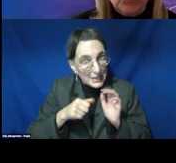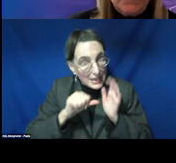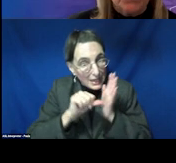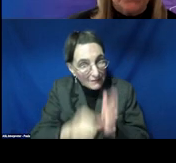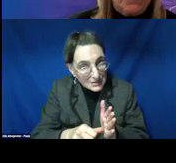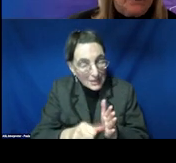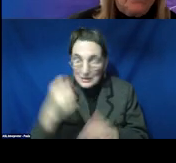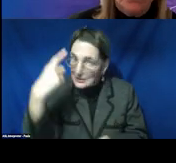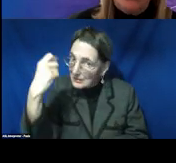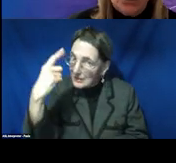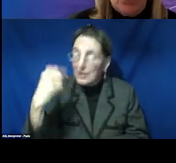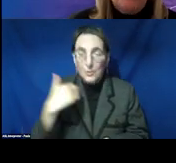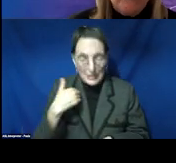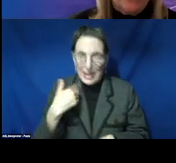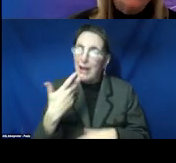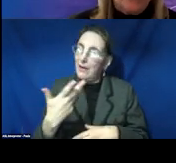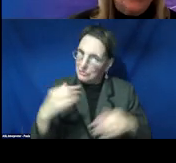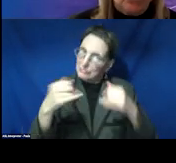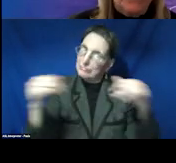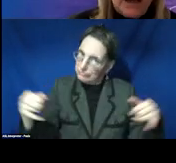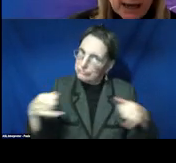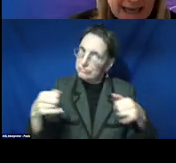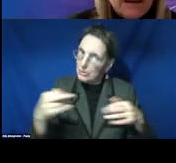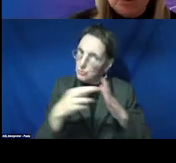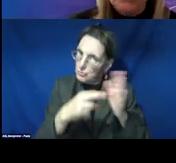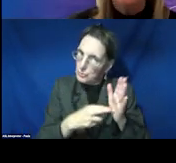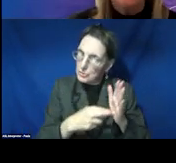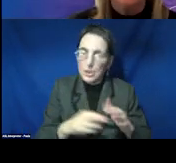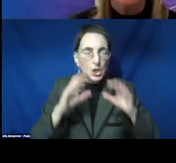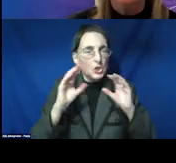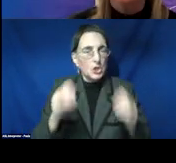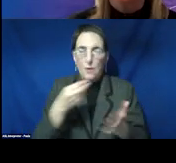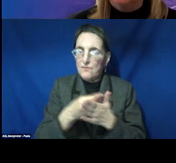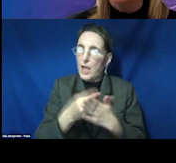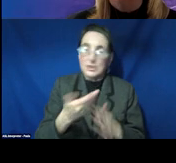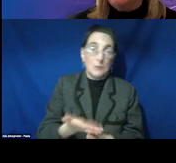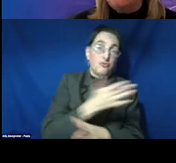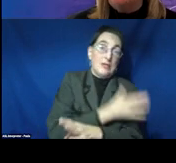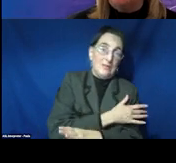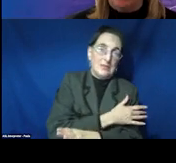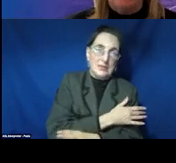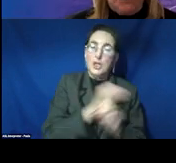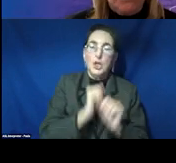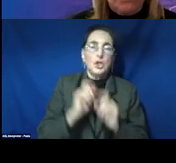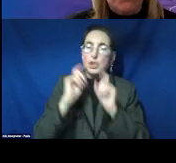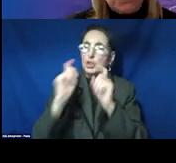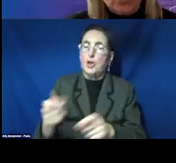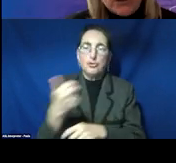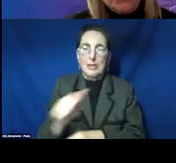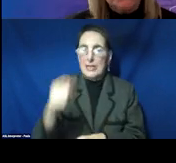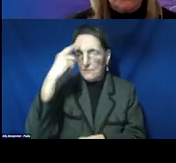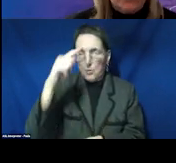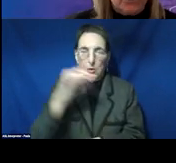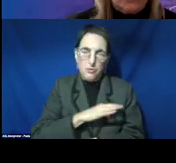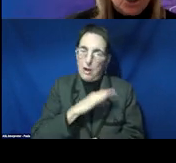are parameters set. No funds from the grant, again, previously could go to any for-profit entities. So